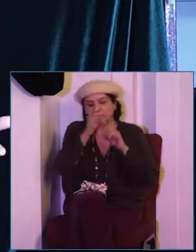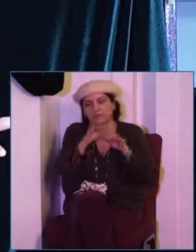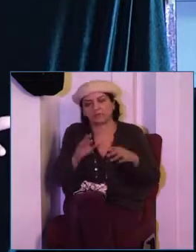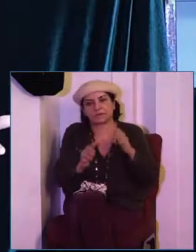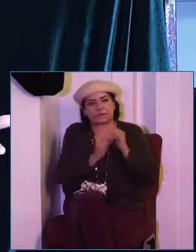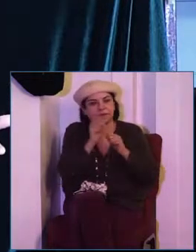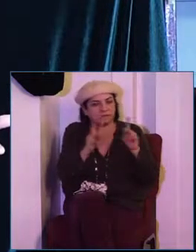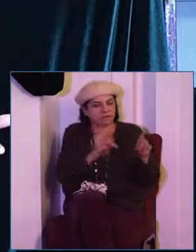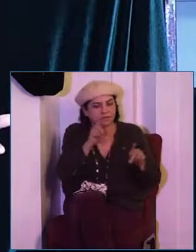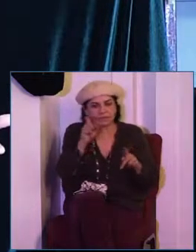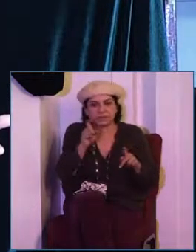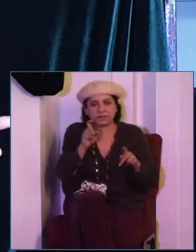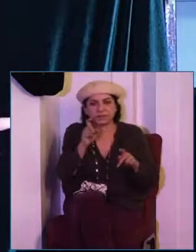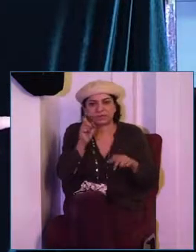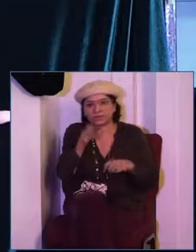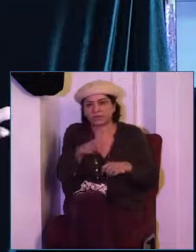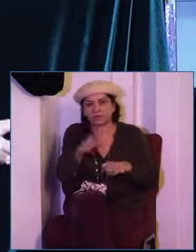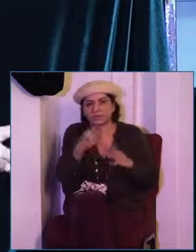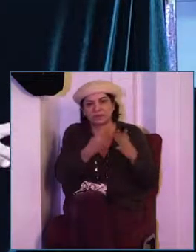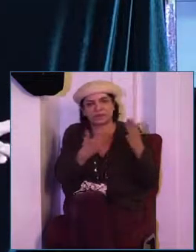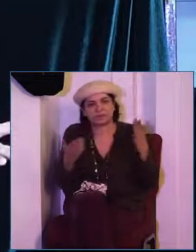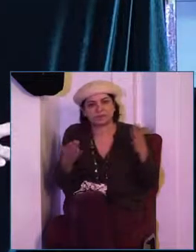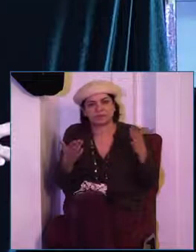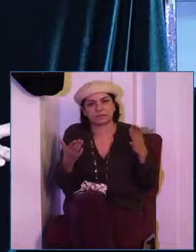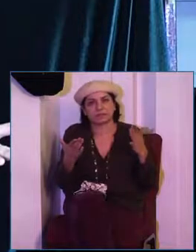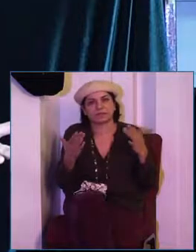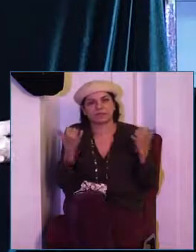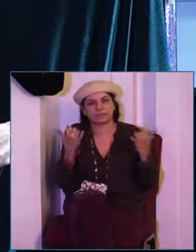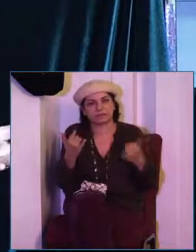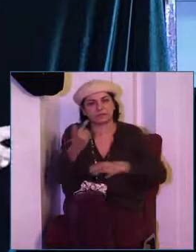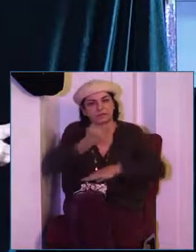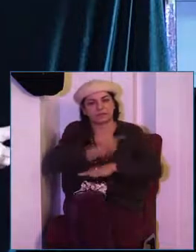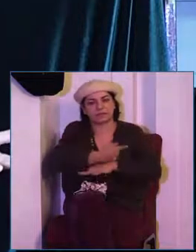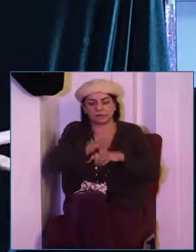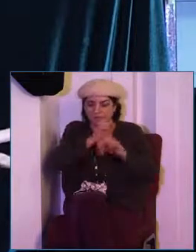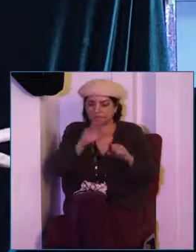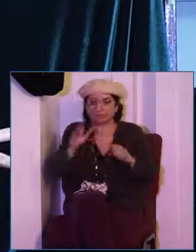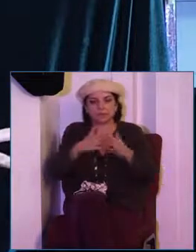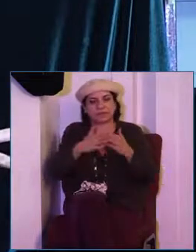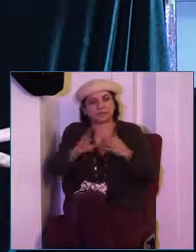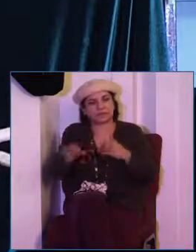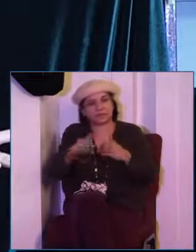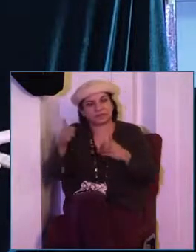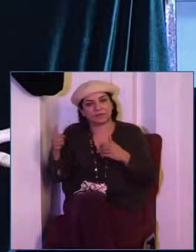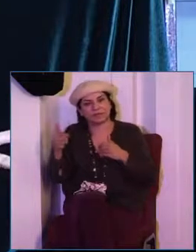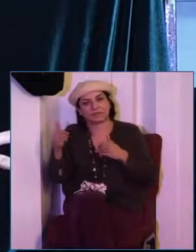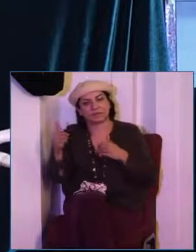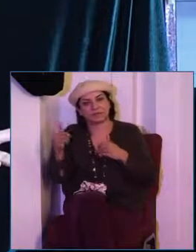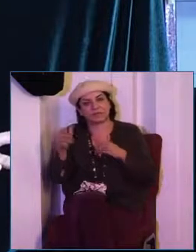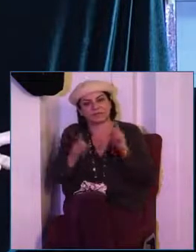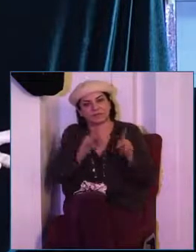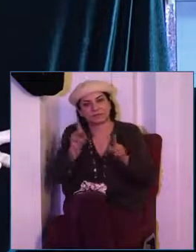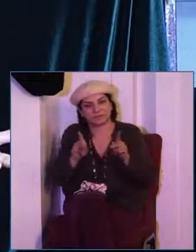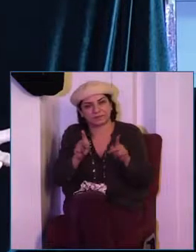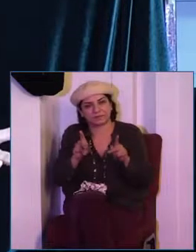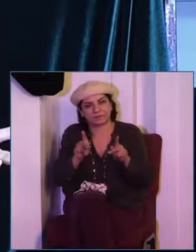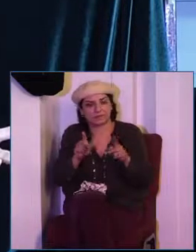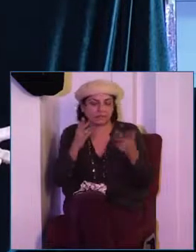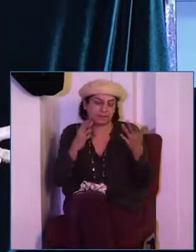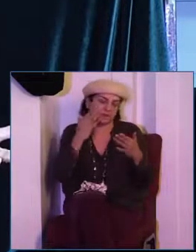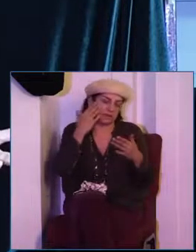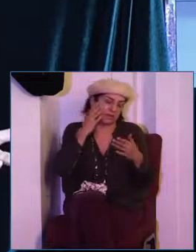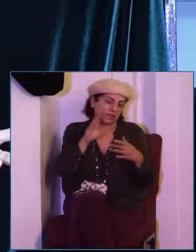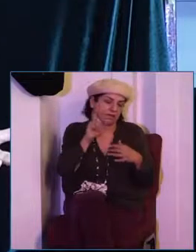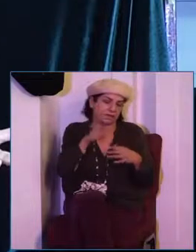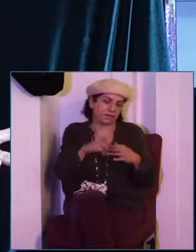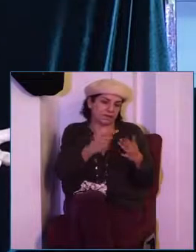today, and bless the rest of us who may not know we need something, but we sure are glad to be here